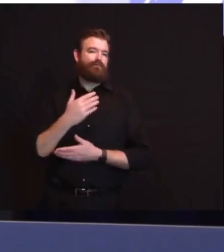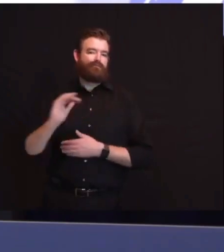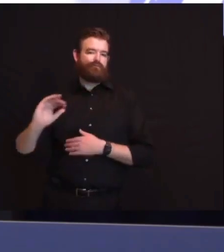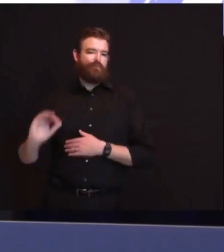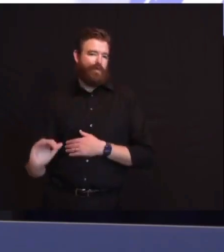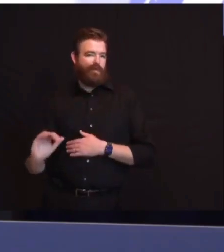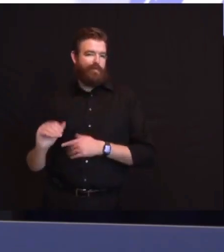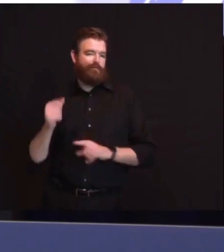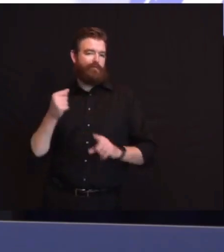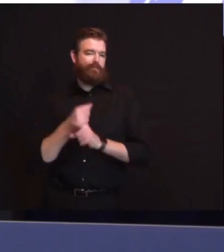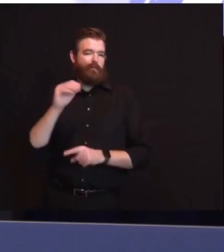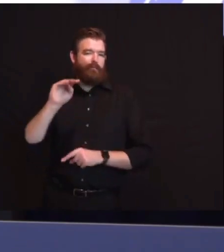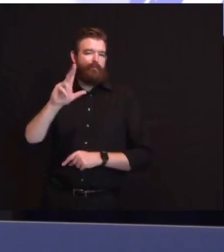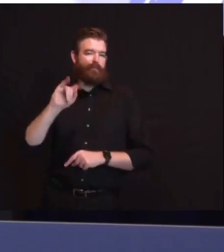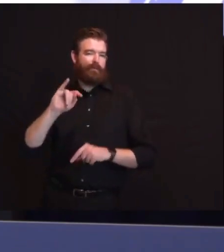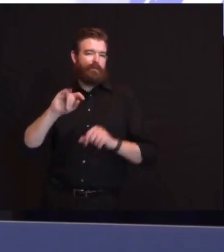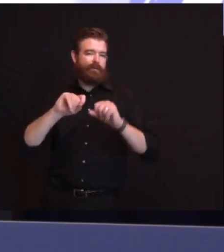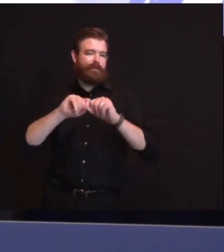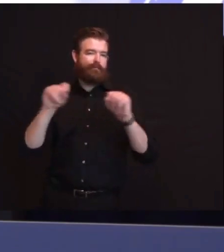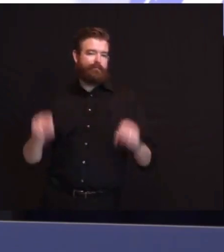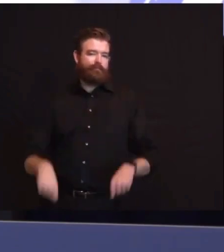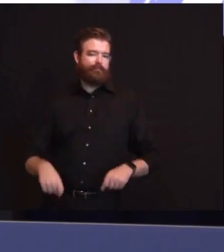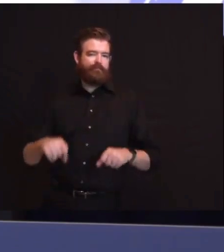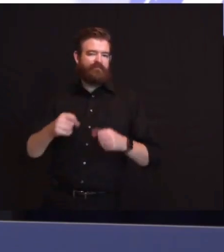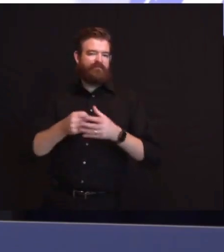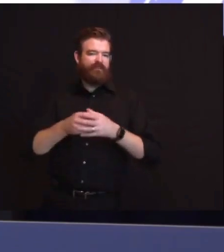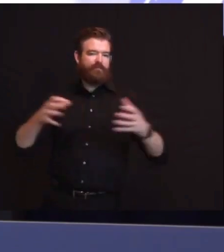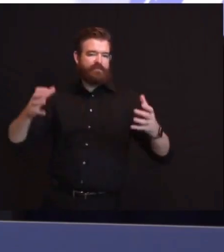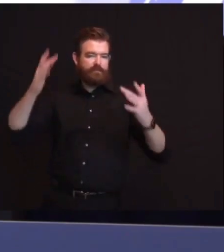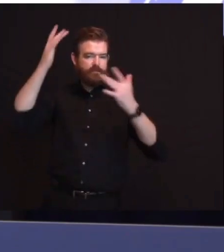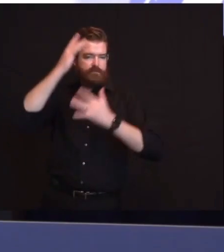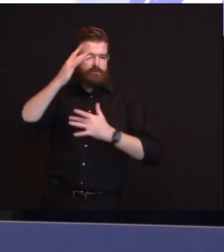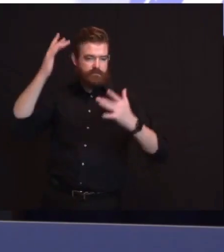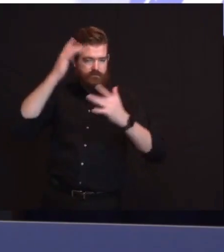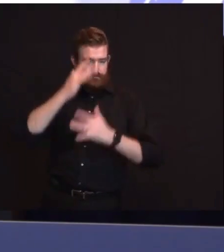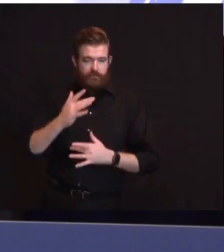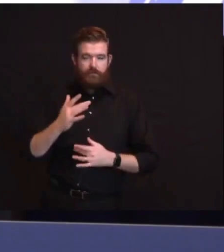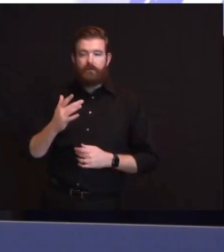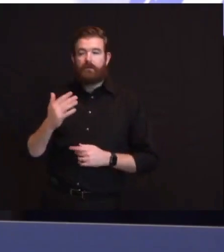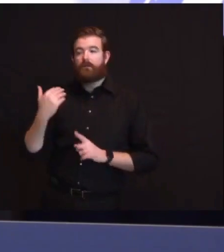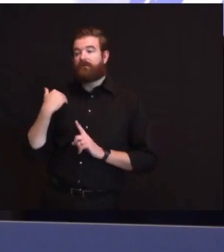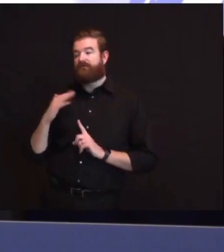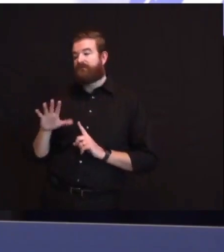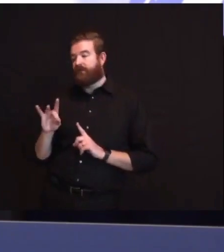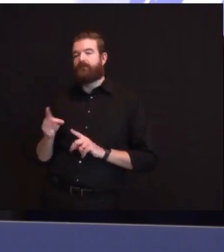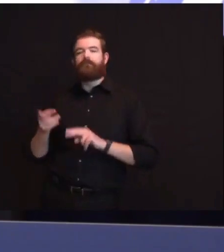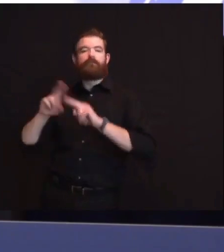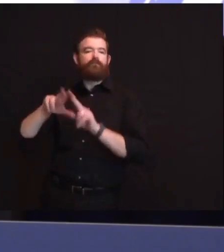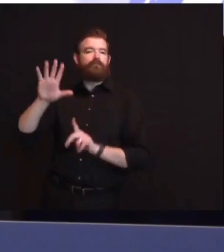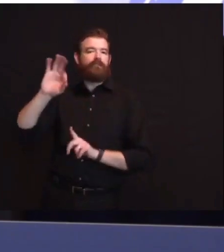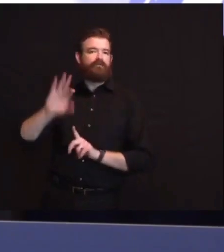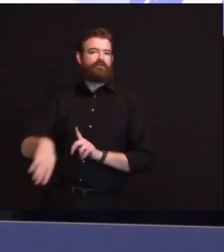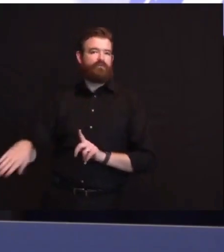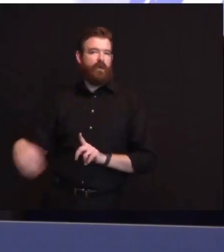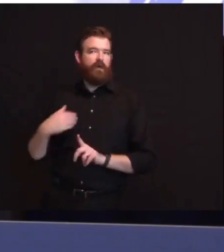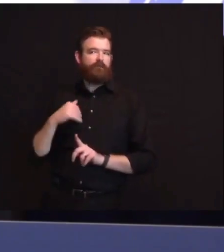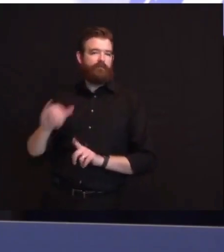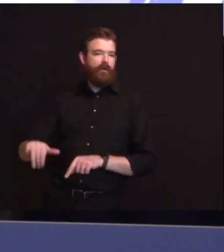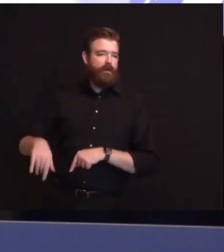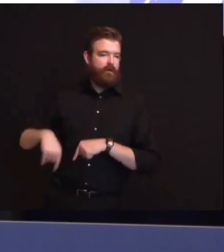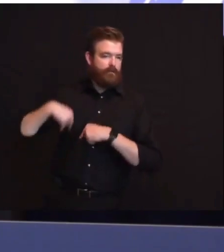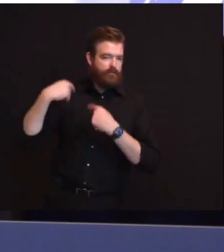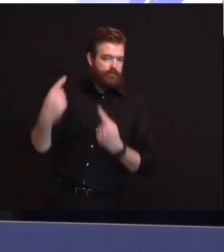now 59 cases in our state. Thankfully, in New Jersey, there are no deaths reported at this